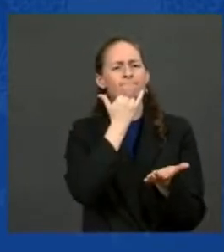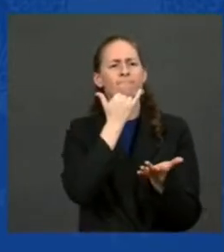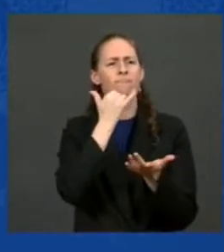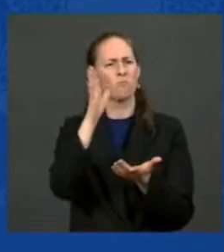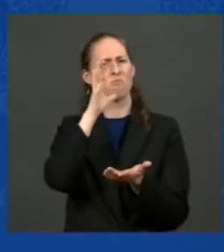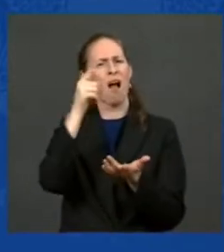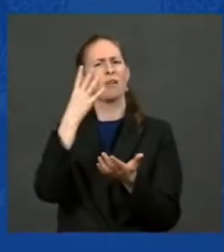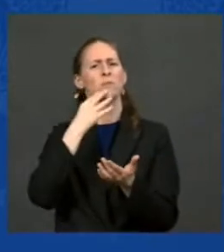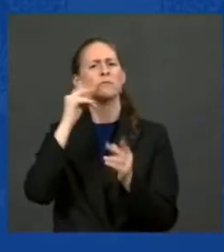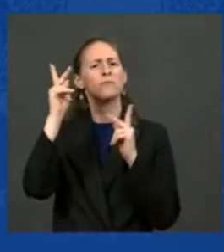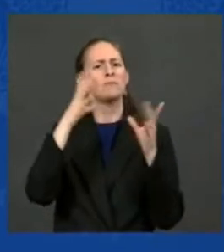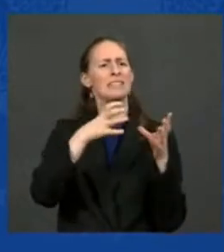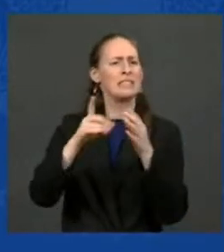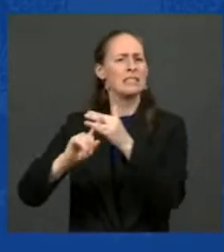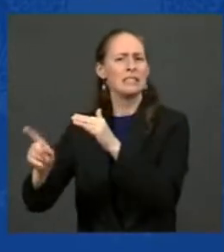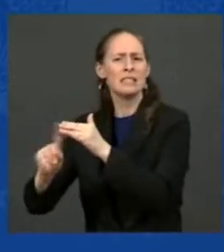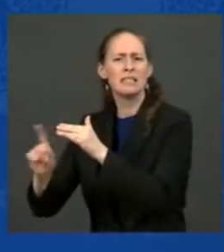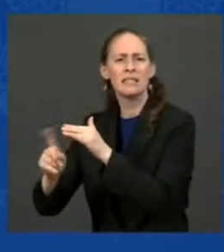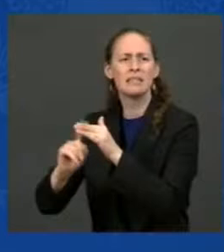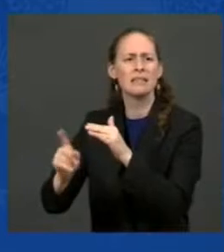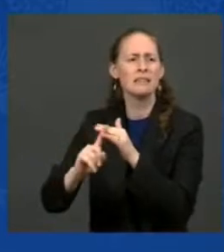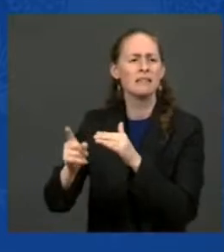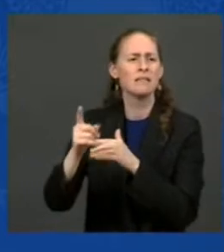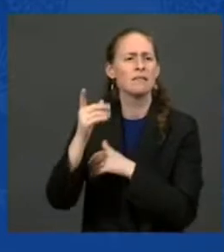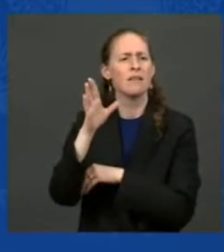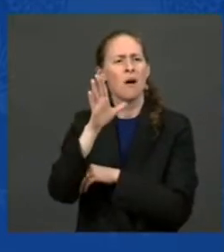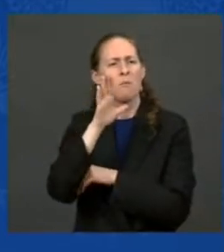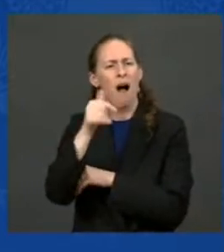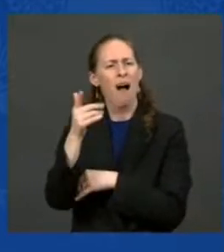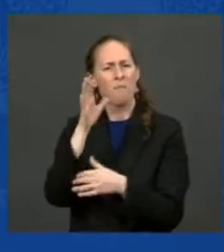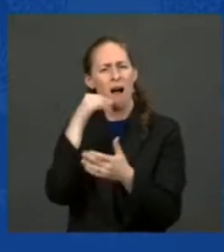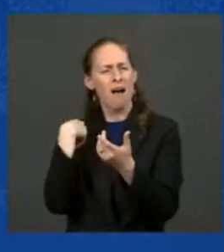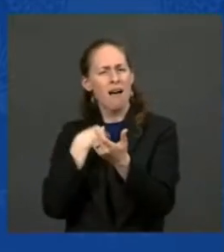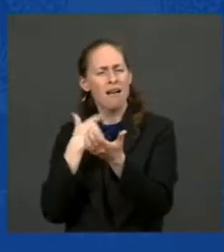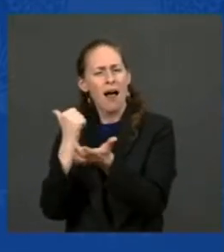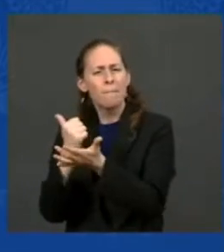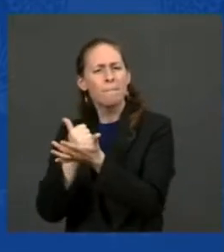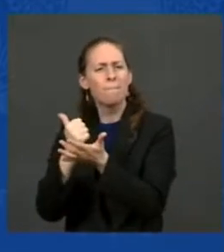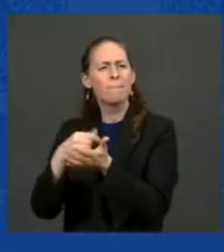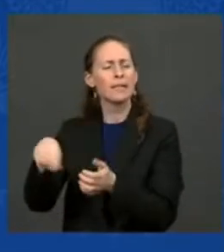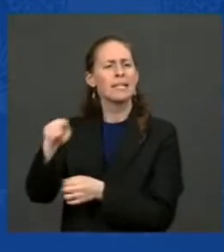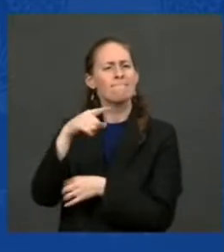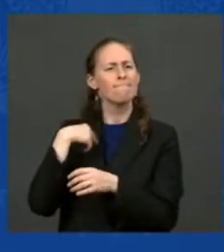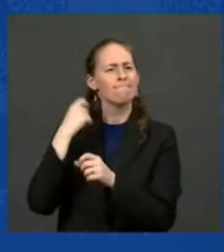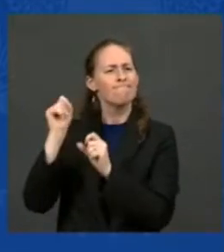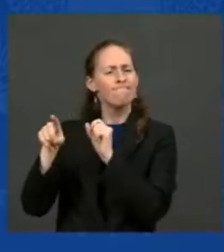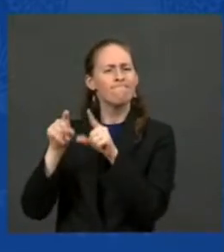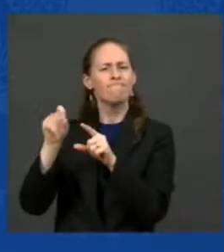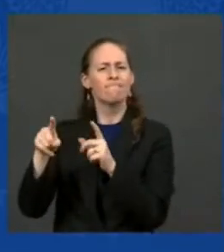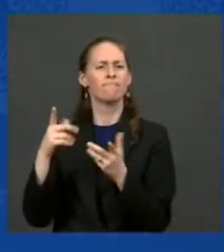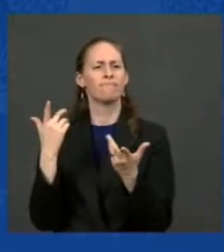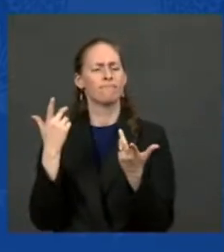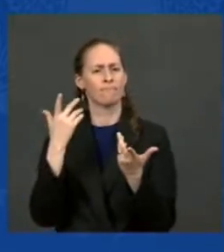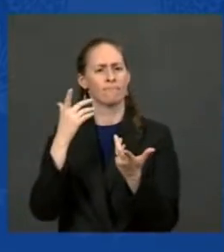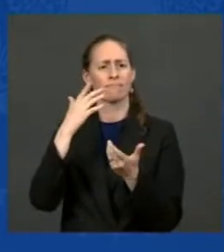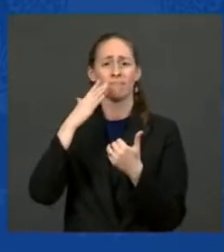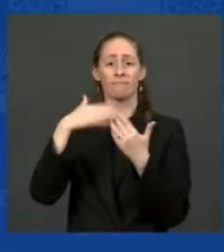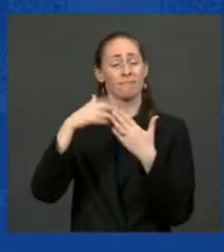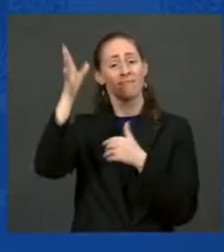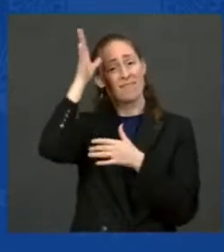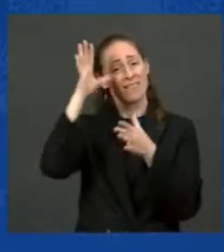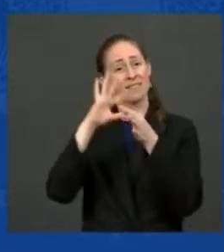Europe. He believed passionately the only way we could make real the promise of never again was to